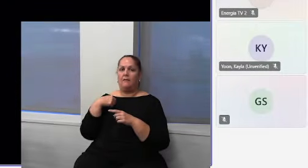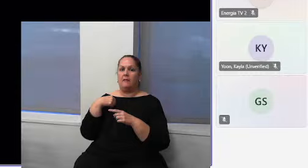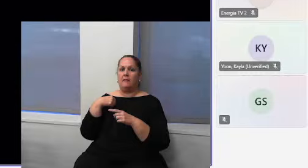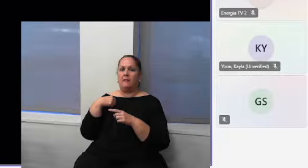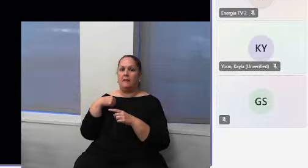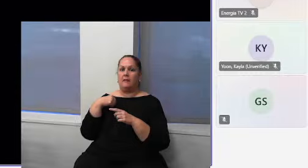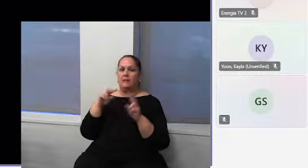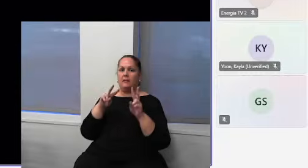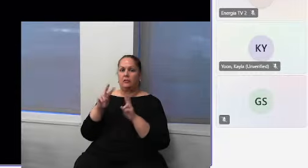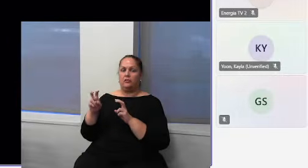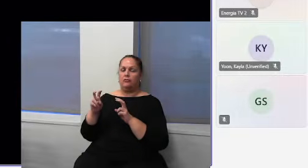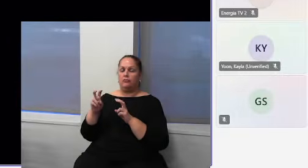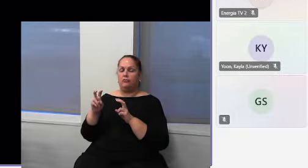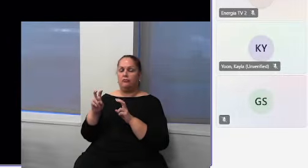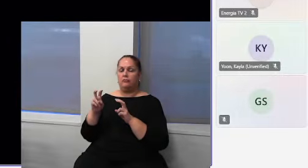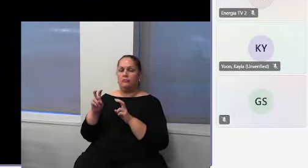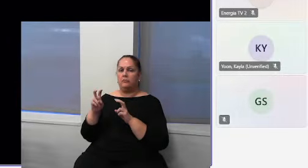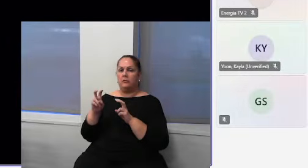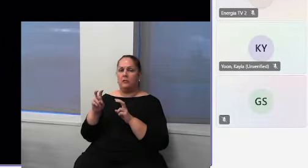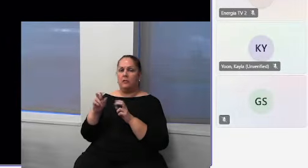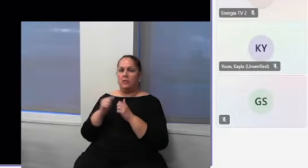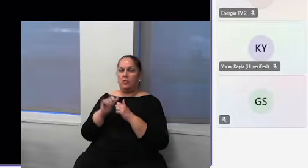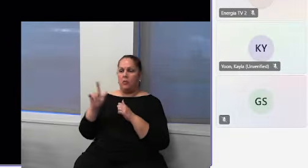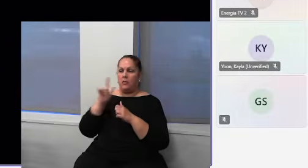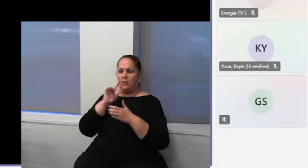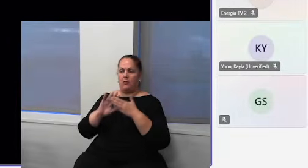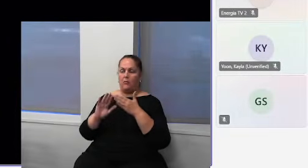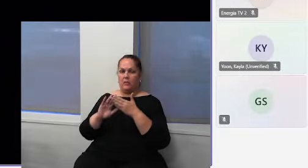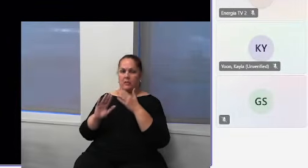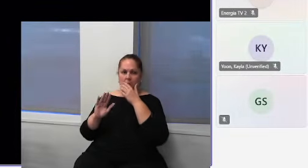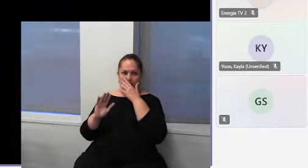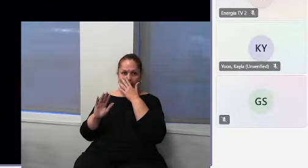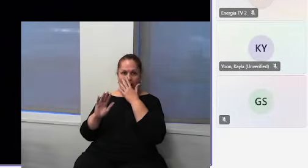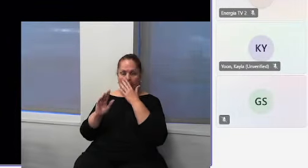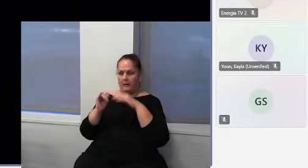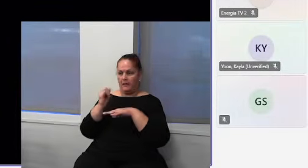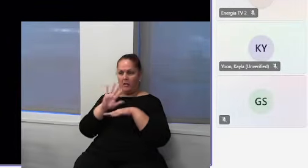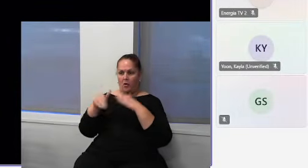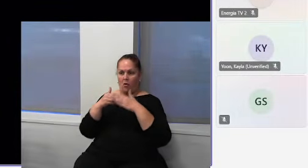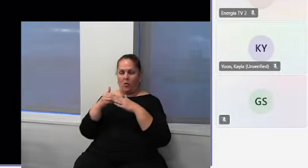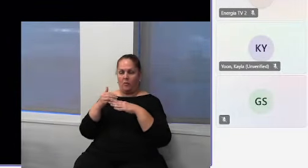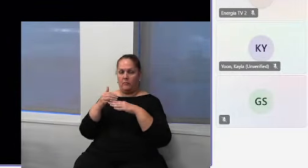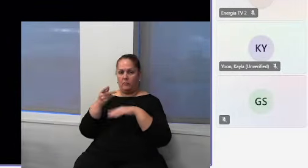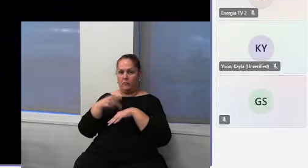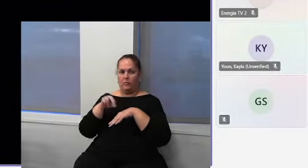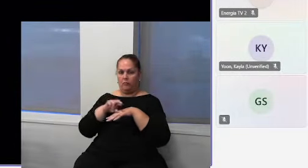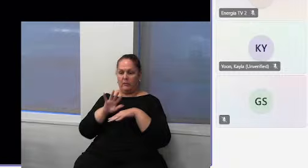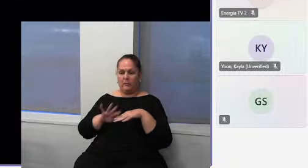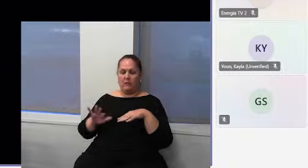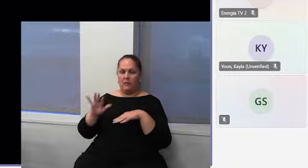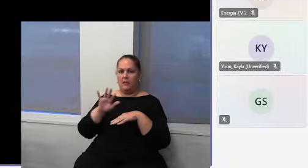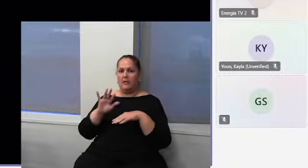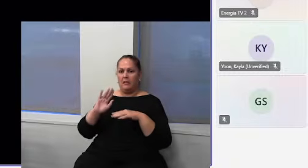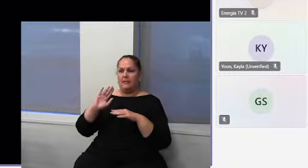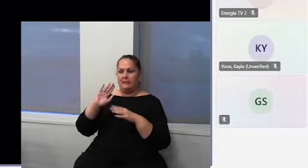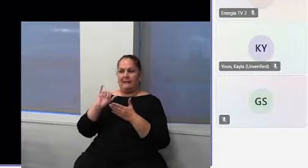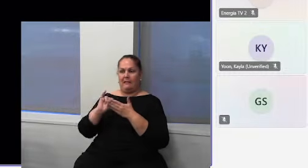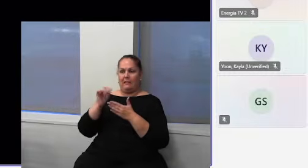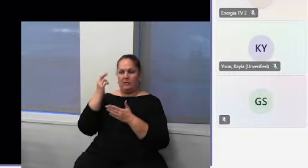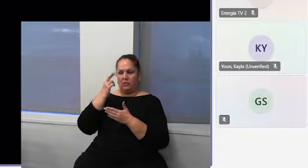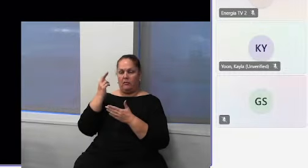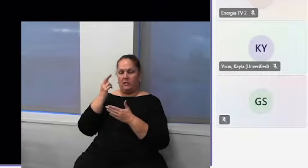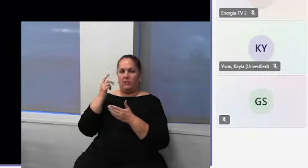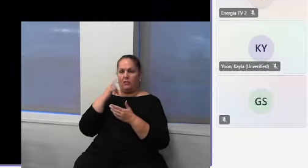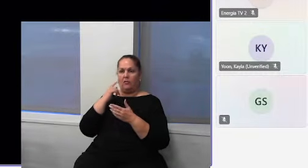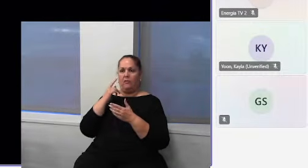they have been experiencing issues with their operations island-wide, apparently.